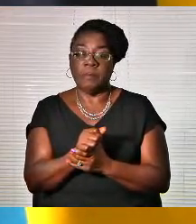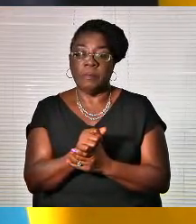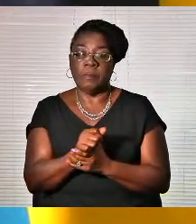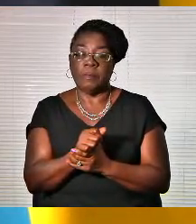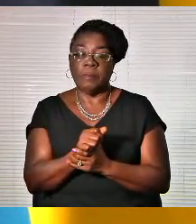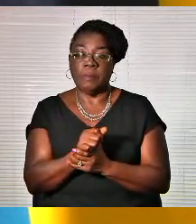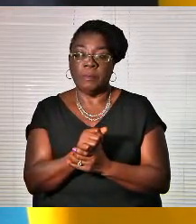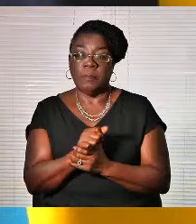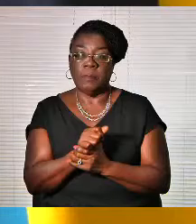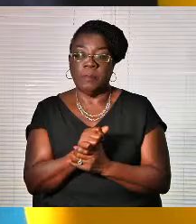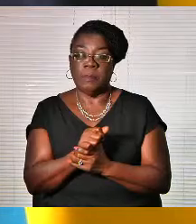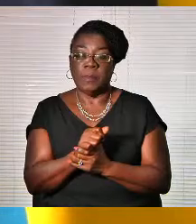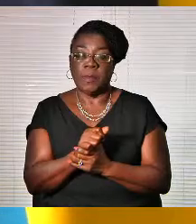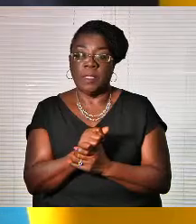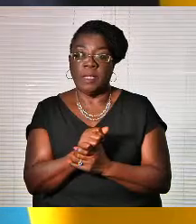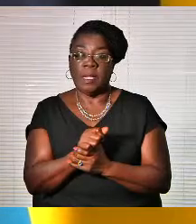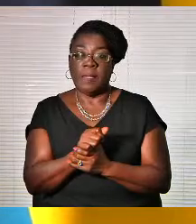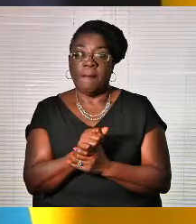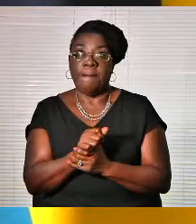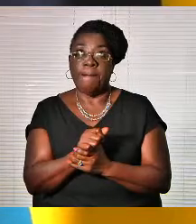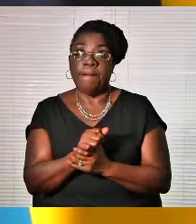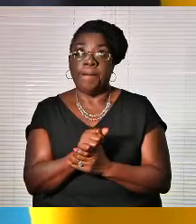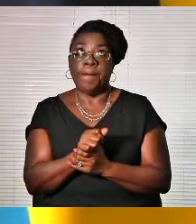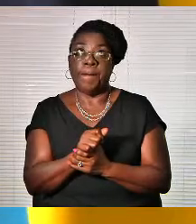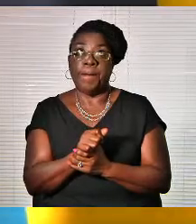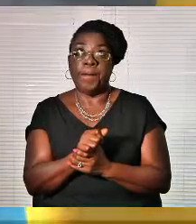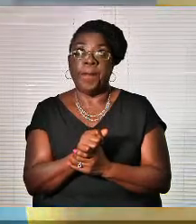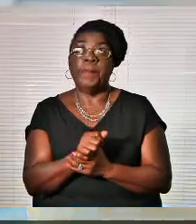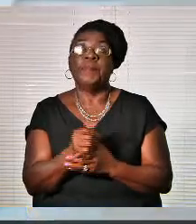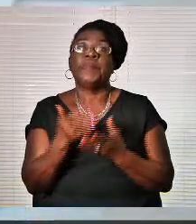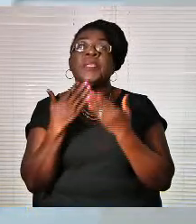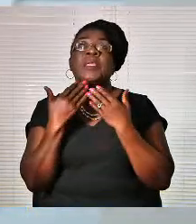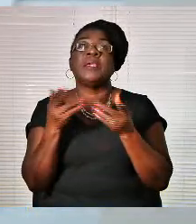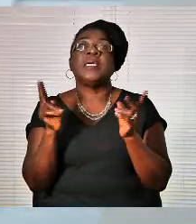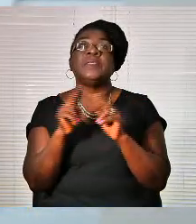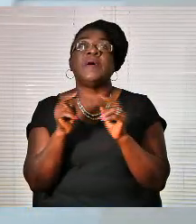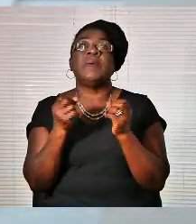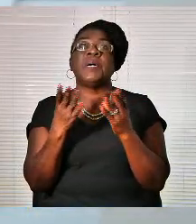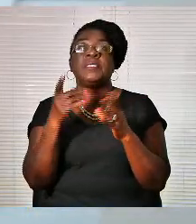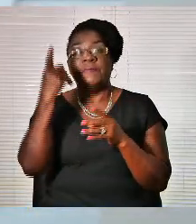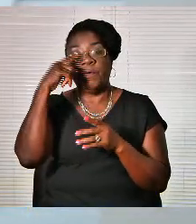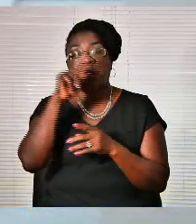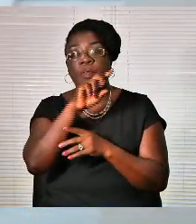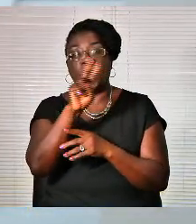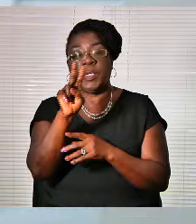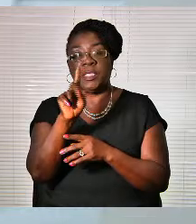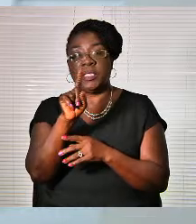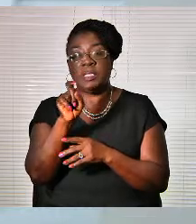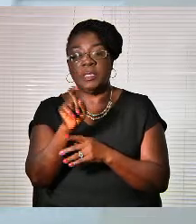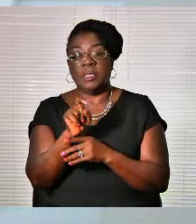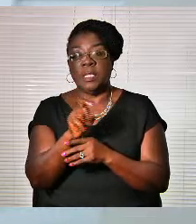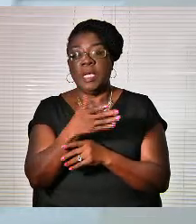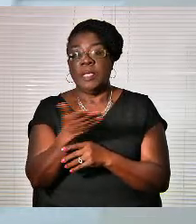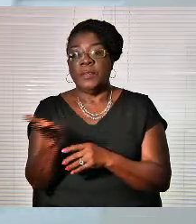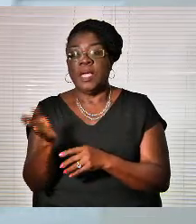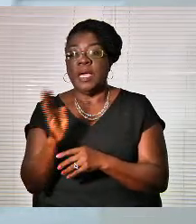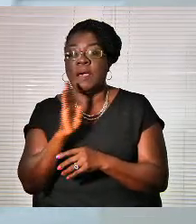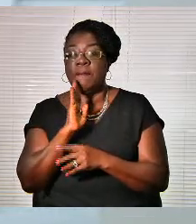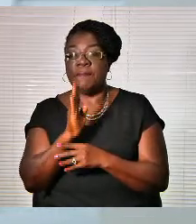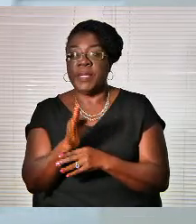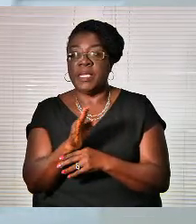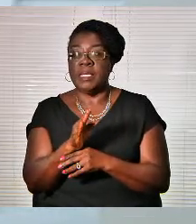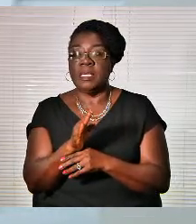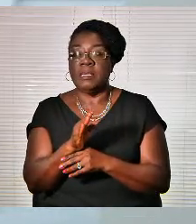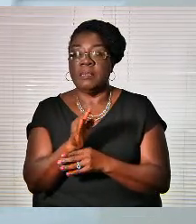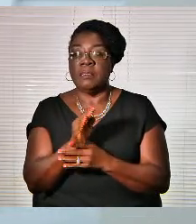Is she? Good afternoon. Thank you very much for the question. Yes, there have been